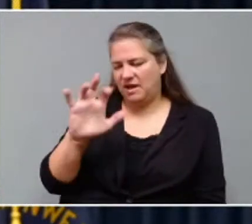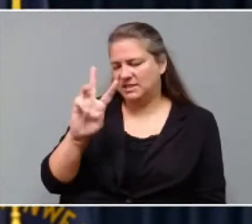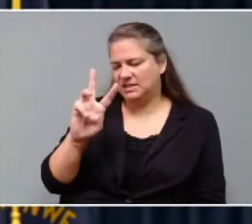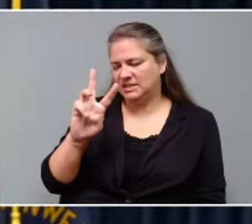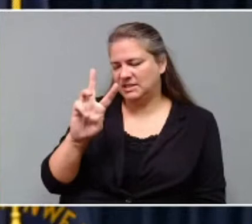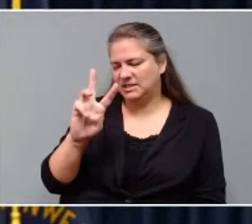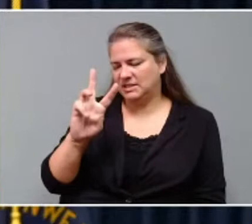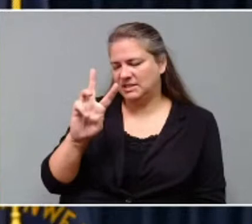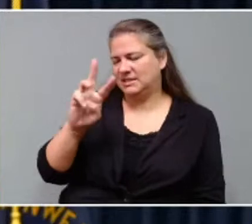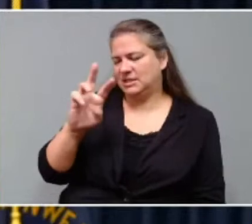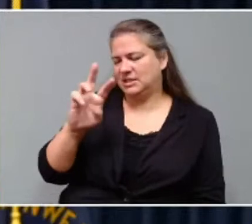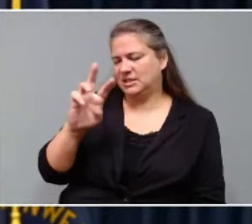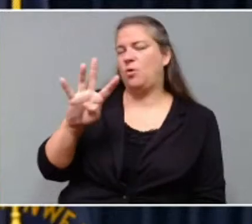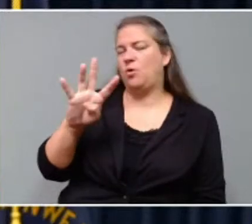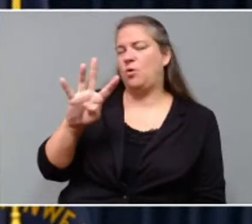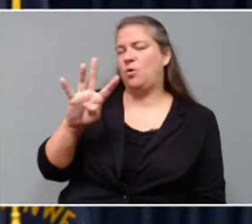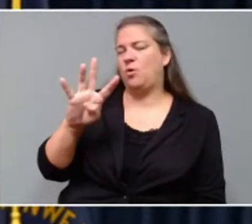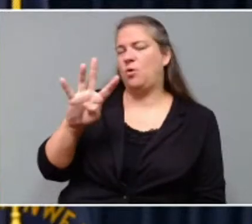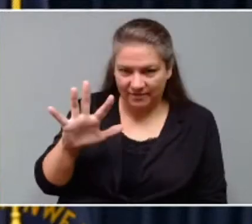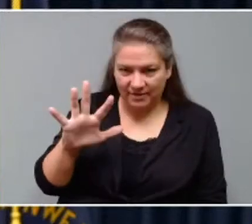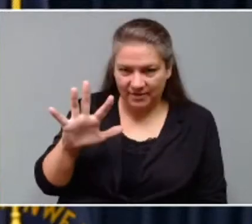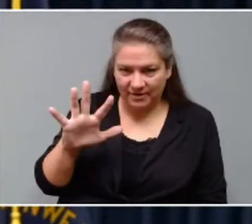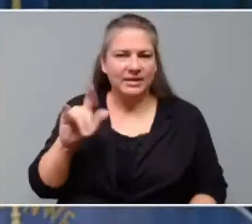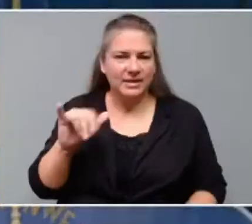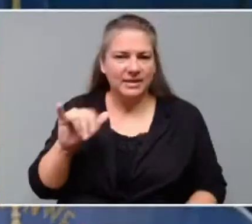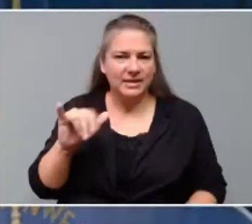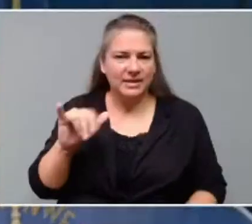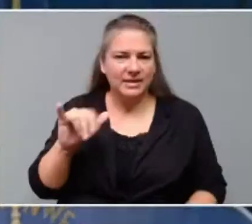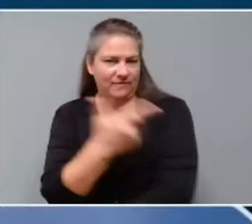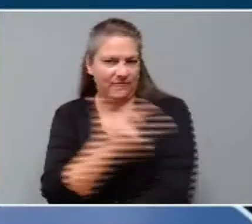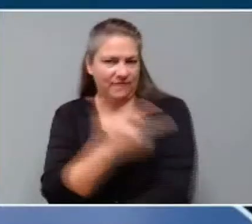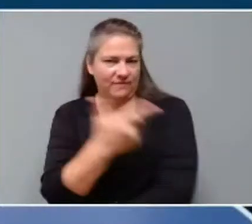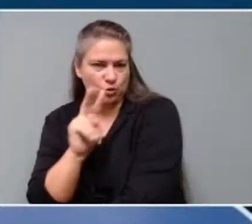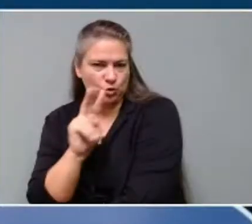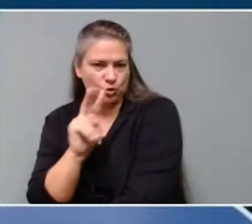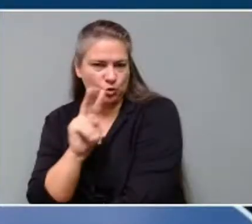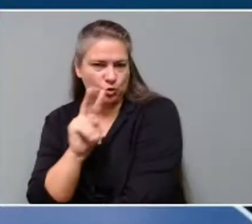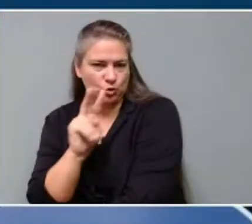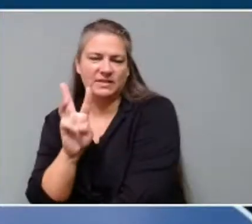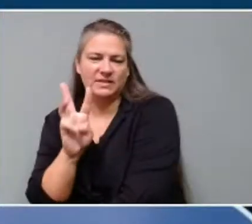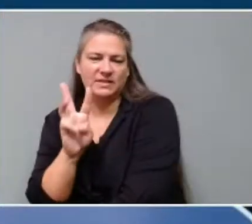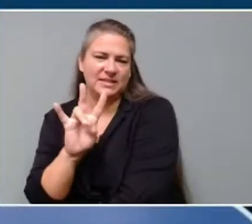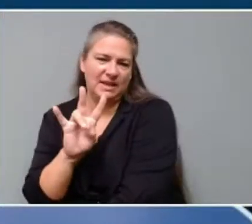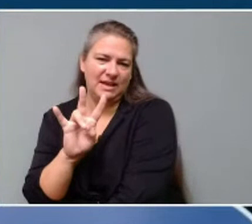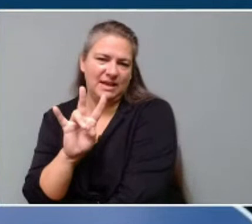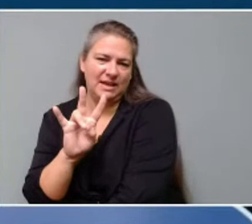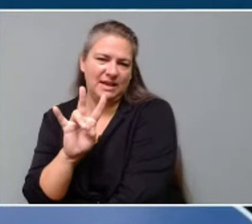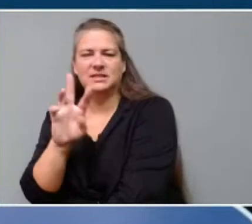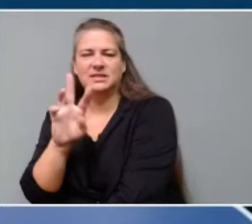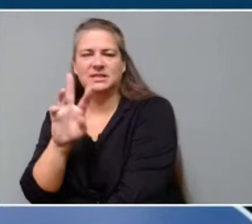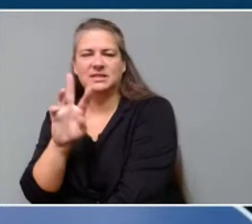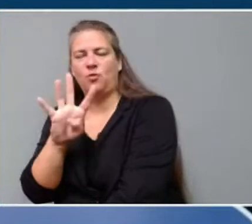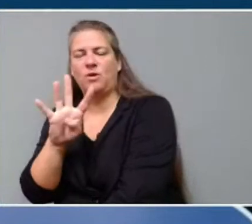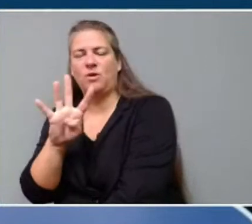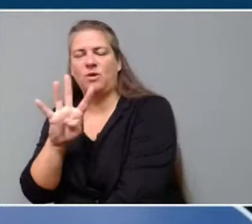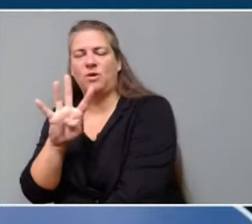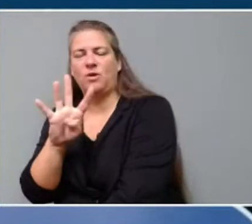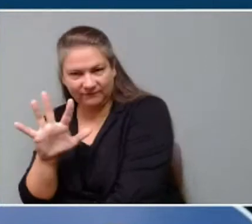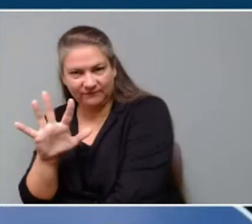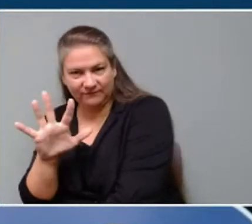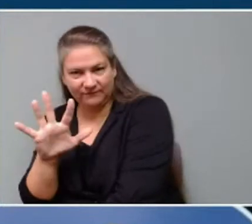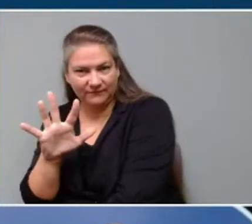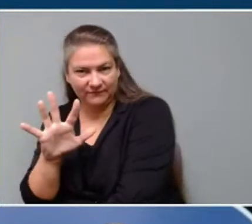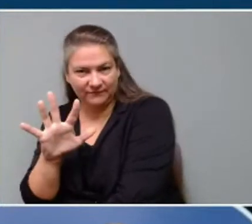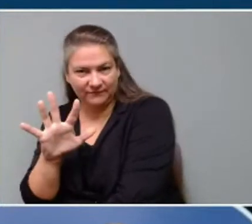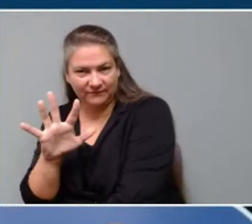2,567,645 Kentuckians vaccinated, 2567645. over the weekend. That means it's